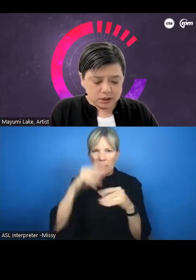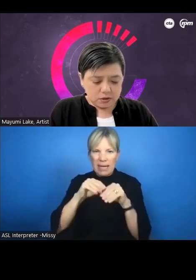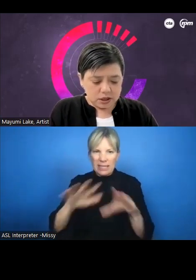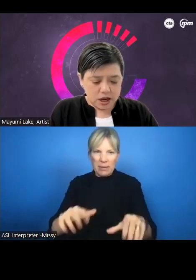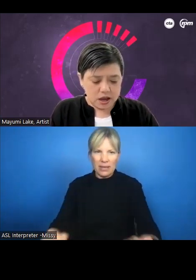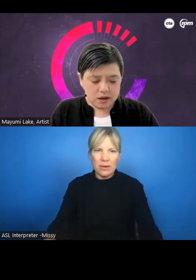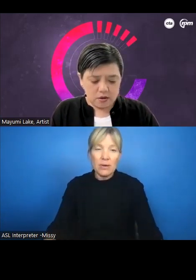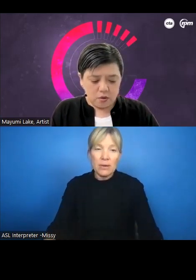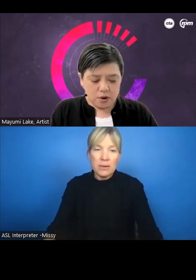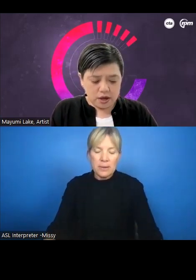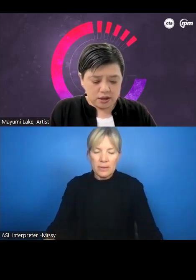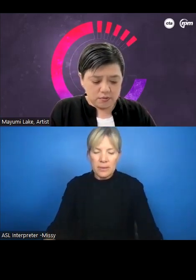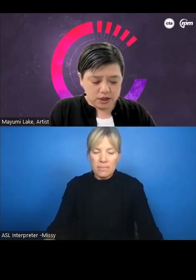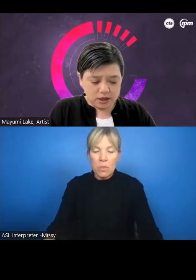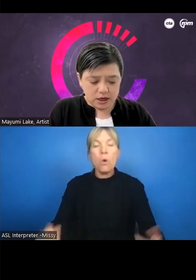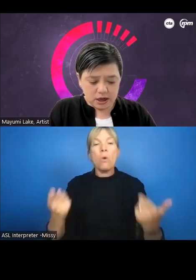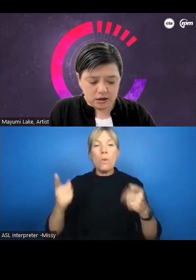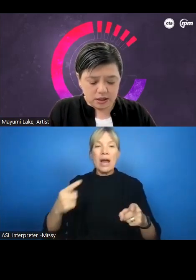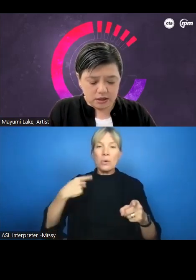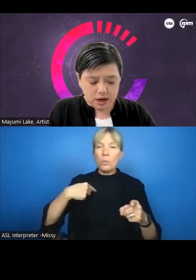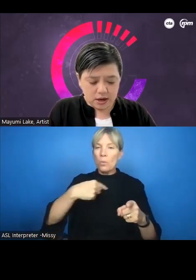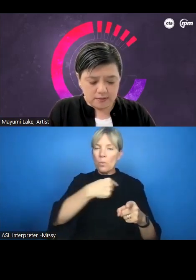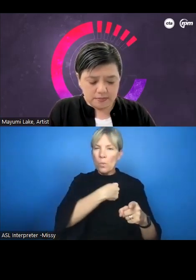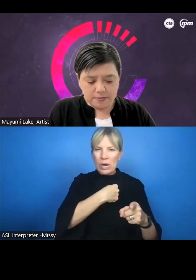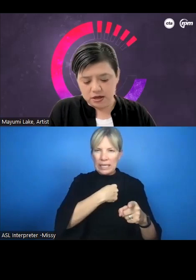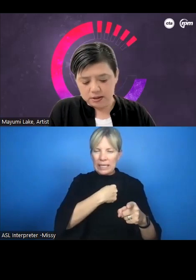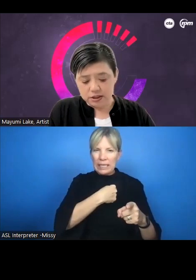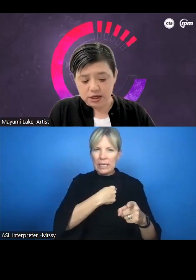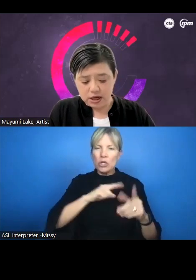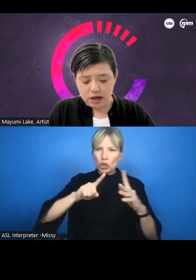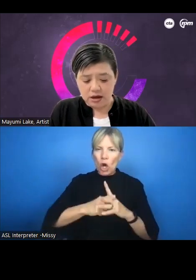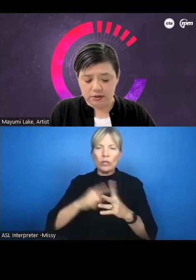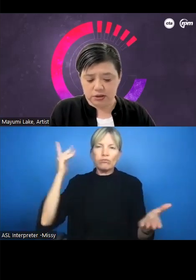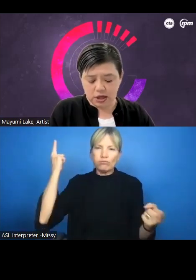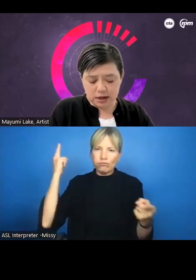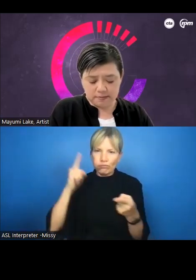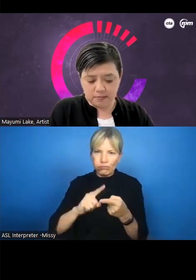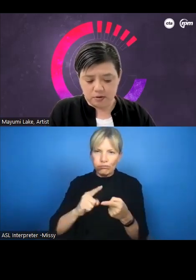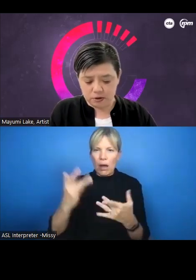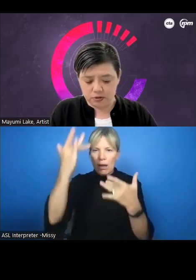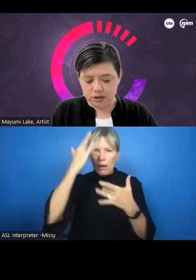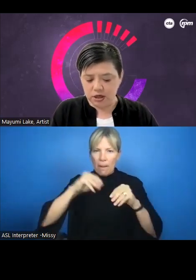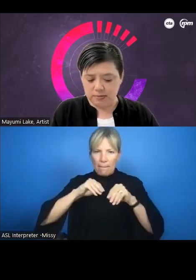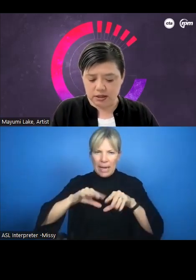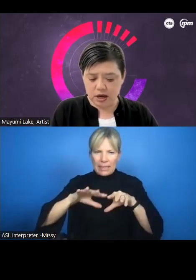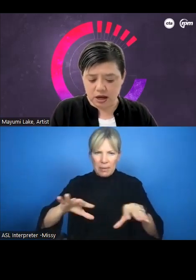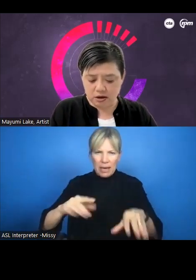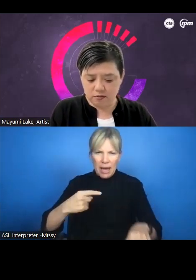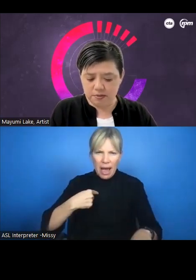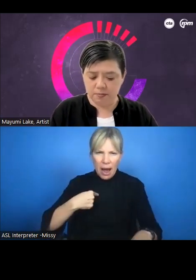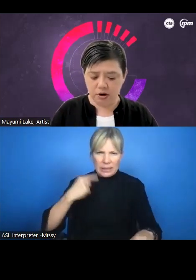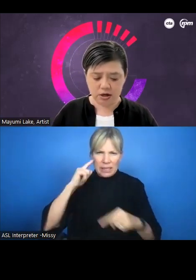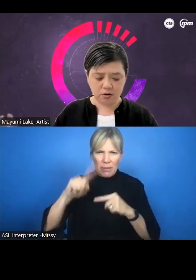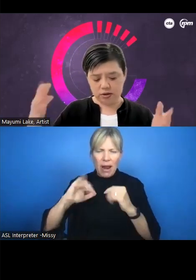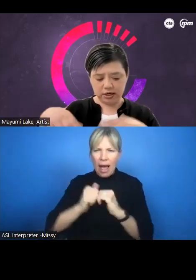time. So then when we are getting out of the pandemic state, I was also thinking about